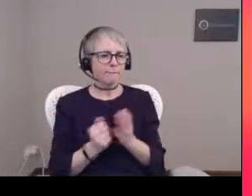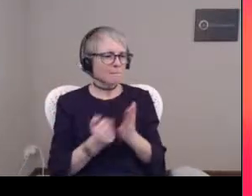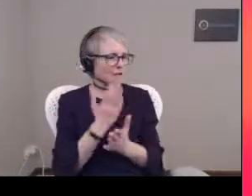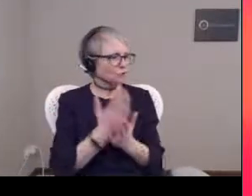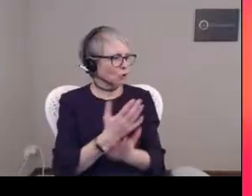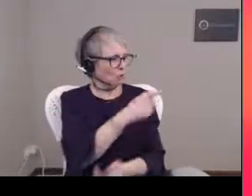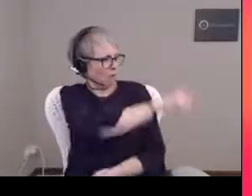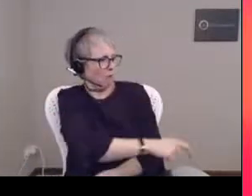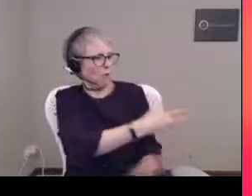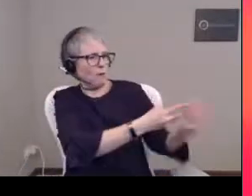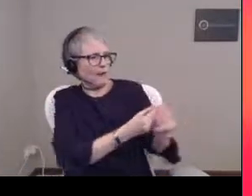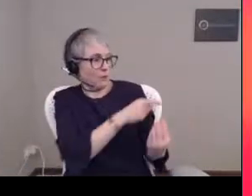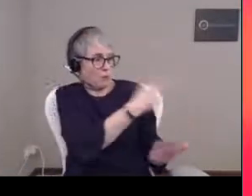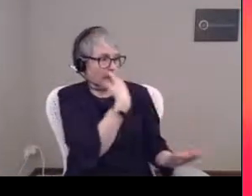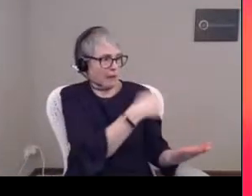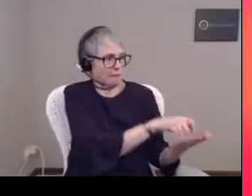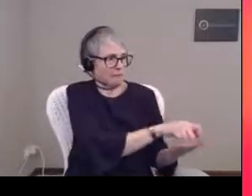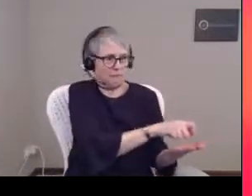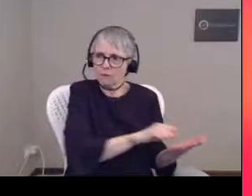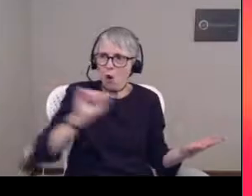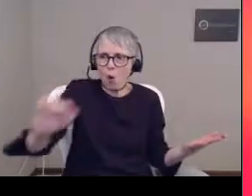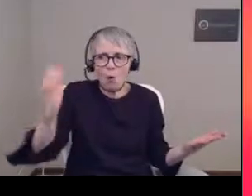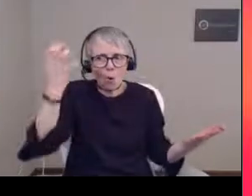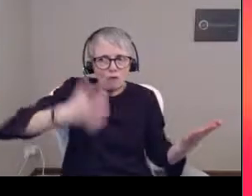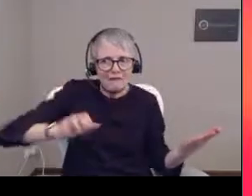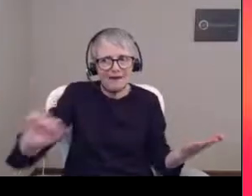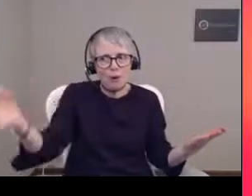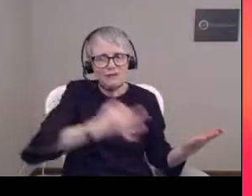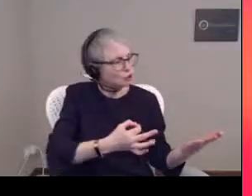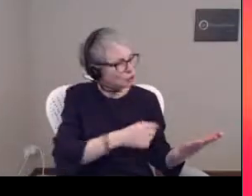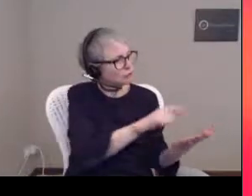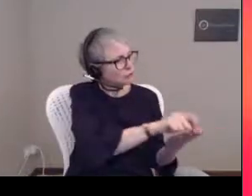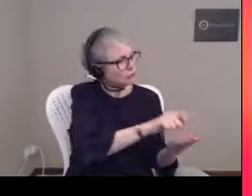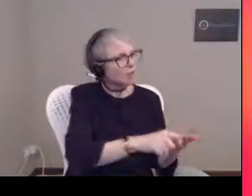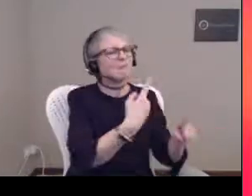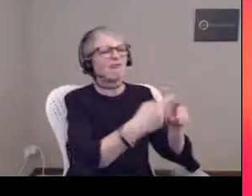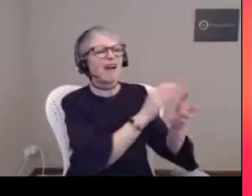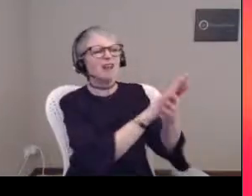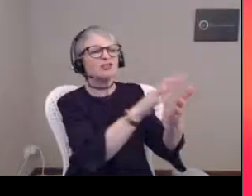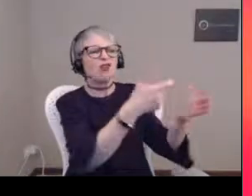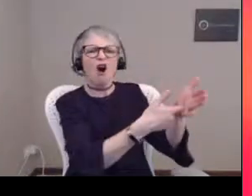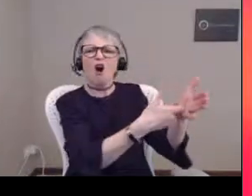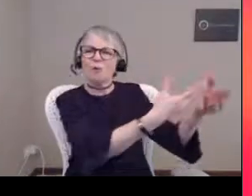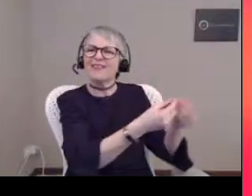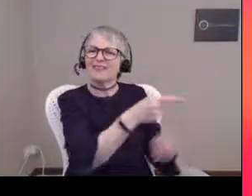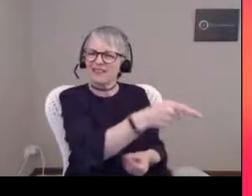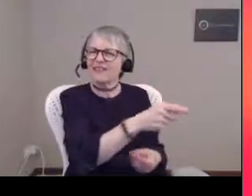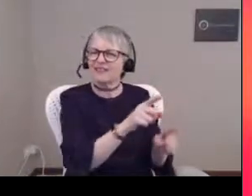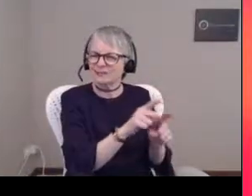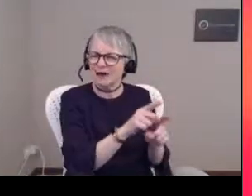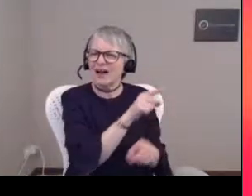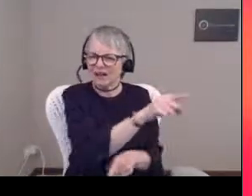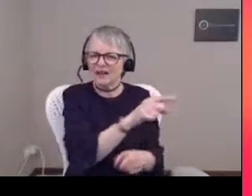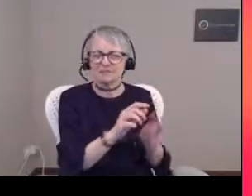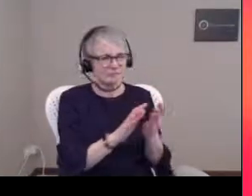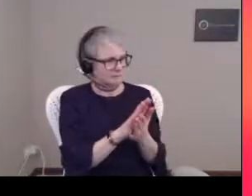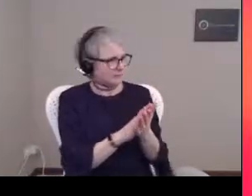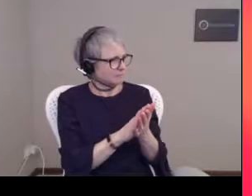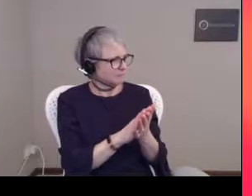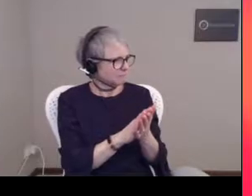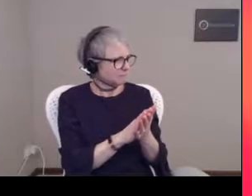any concerns, and myself obviously from HR, so I could guide her through that whole process and ensure